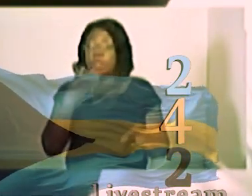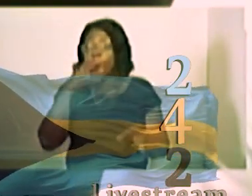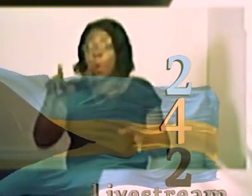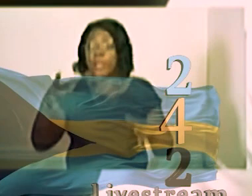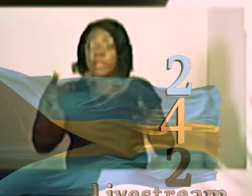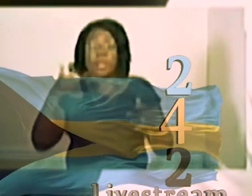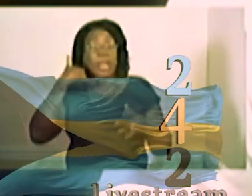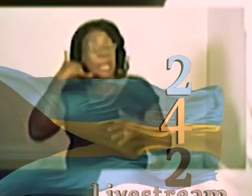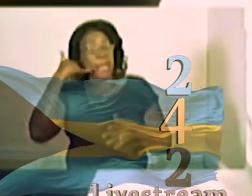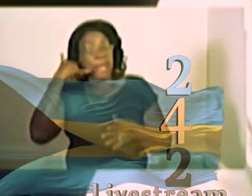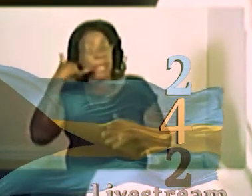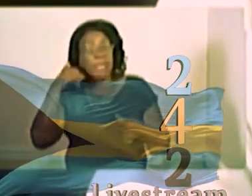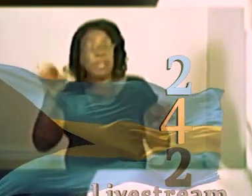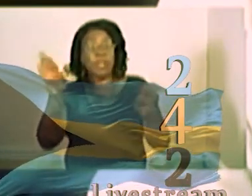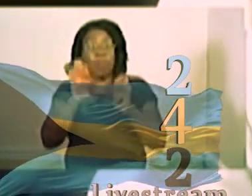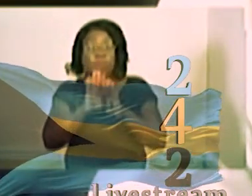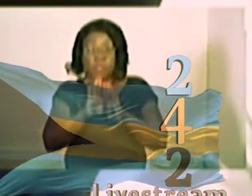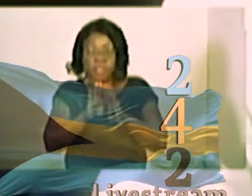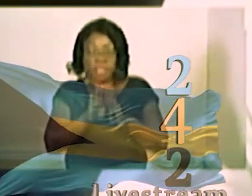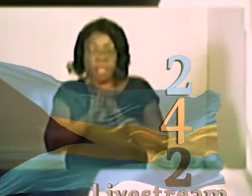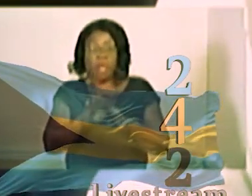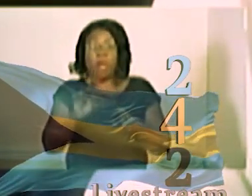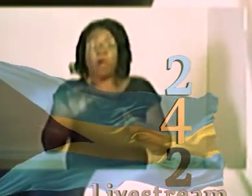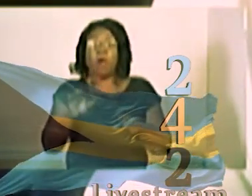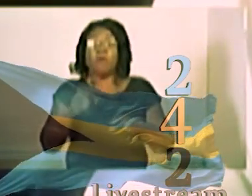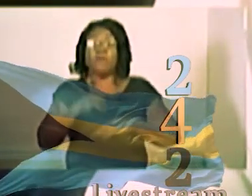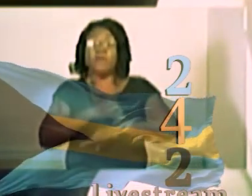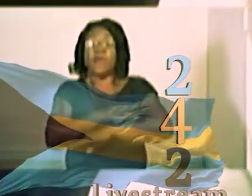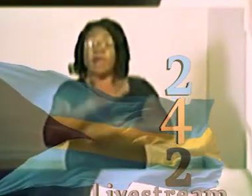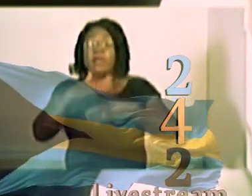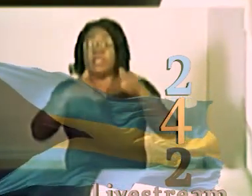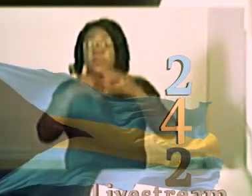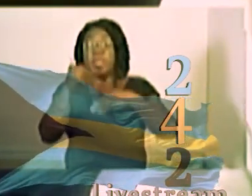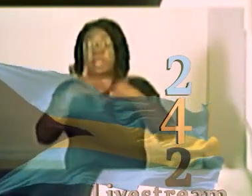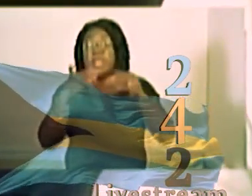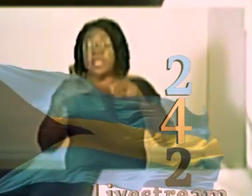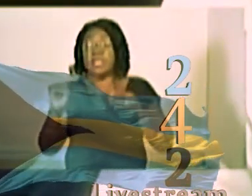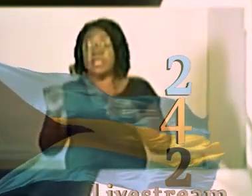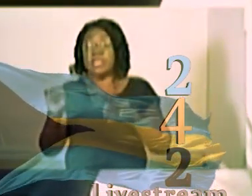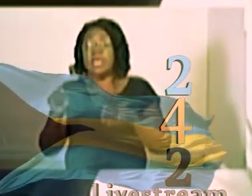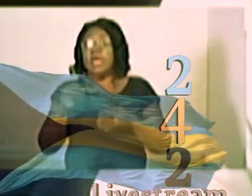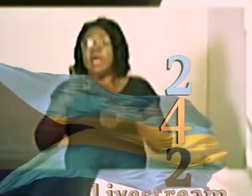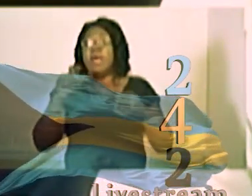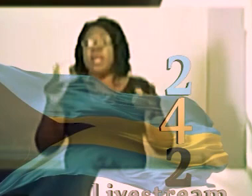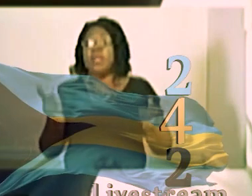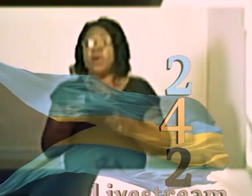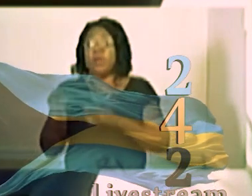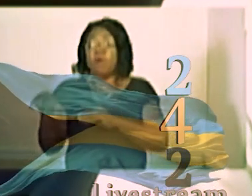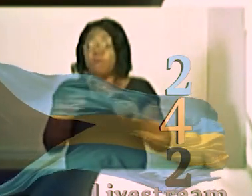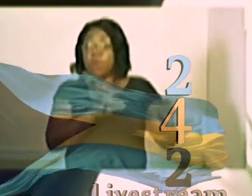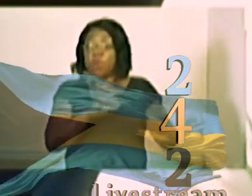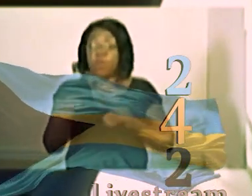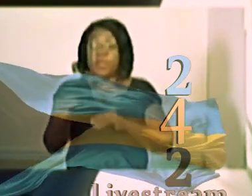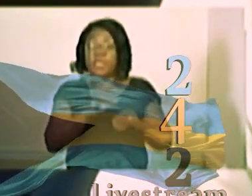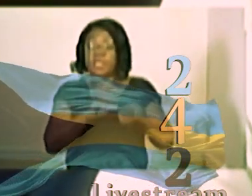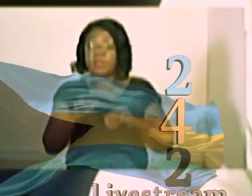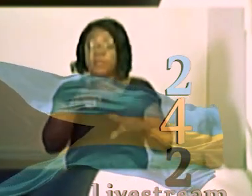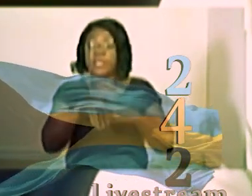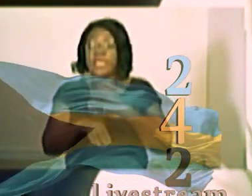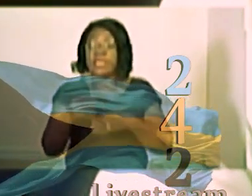of the quarantine facility. A lot of businesses will be coming back on stream and a lot of movement. My question has to